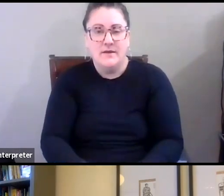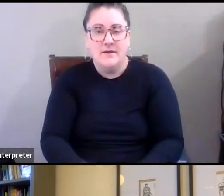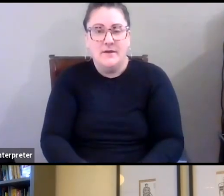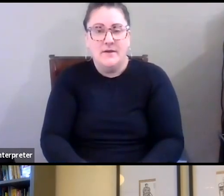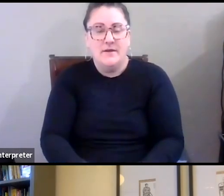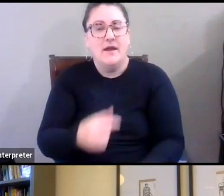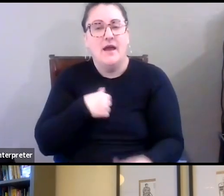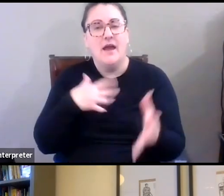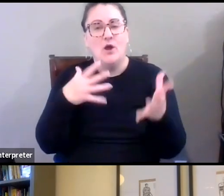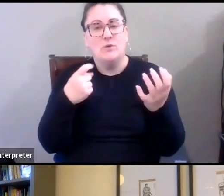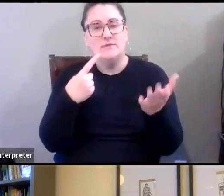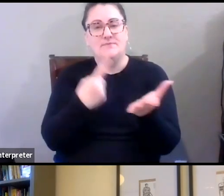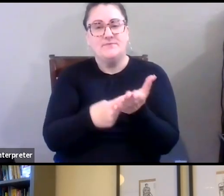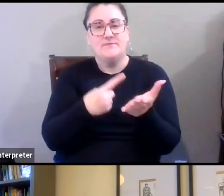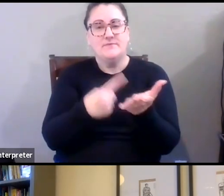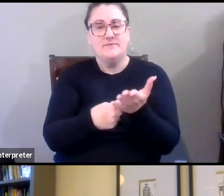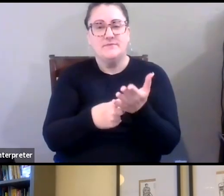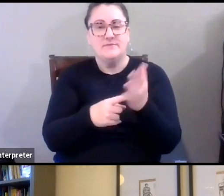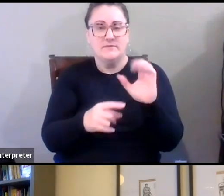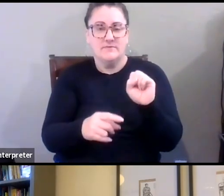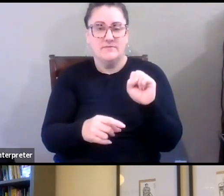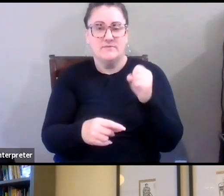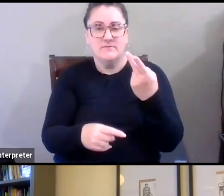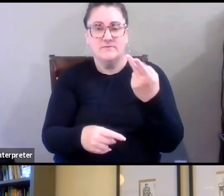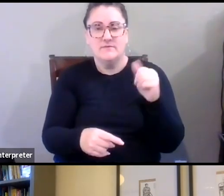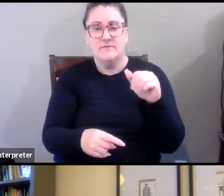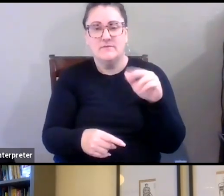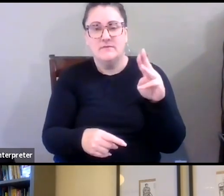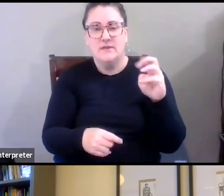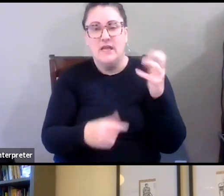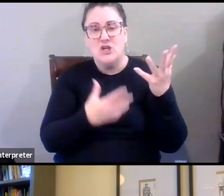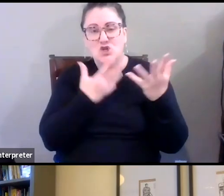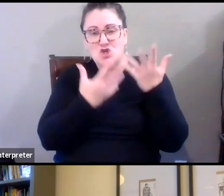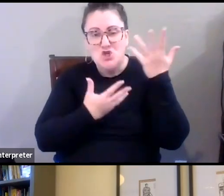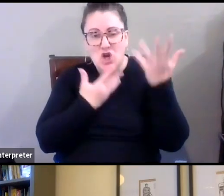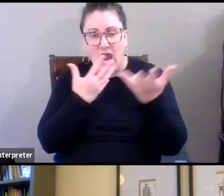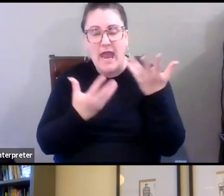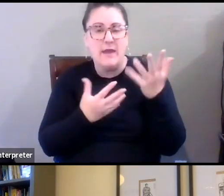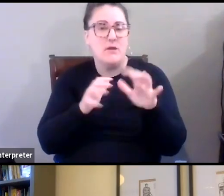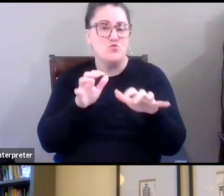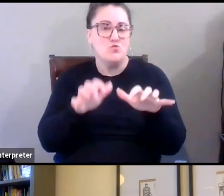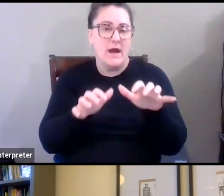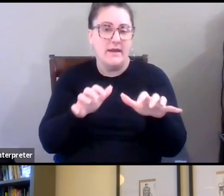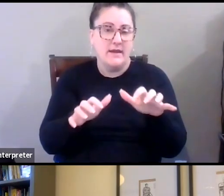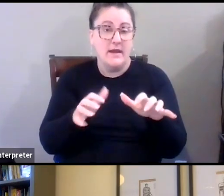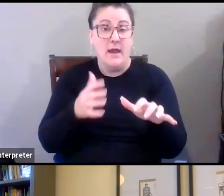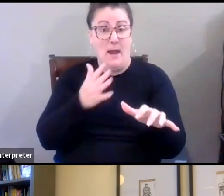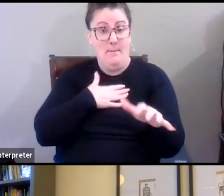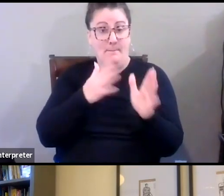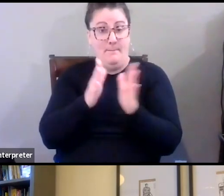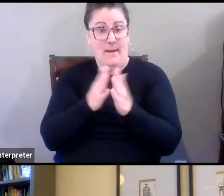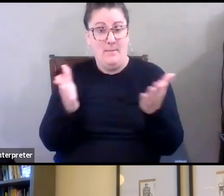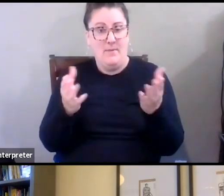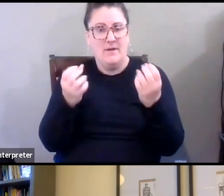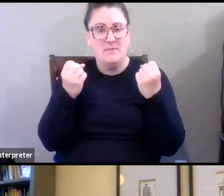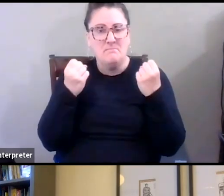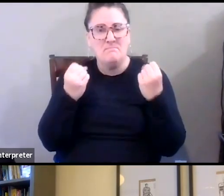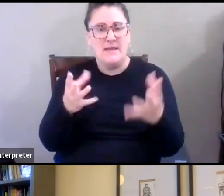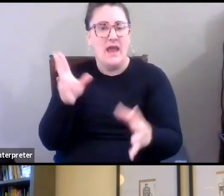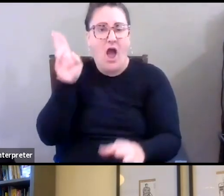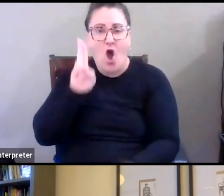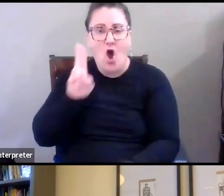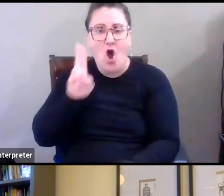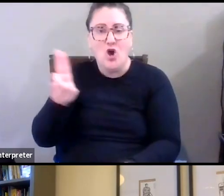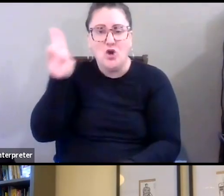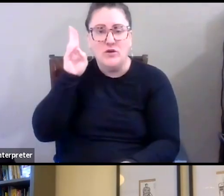talk about shame in writing. So when I was writing my book, one of my many uncles said,